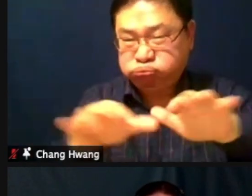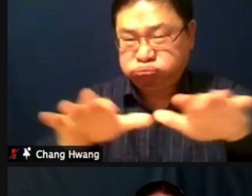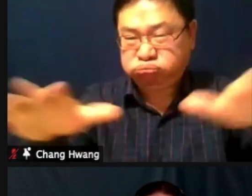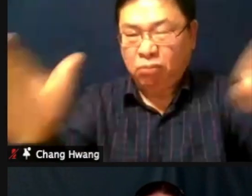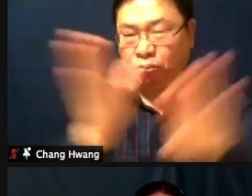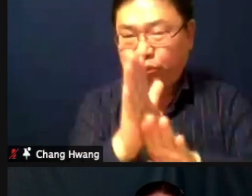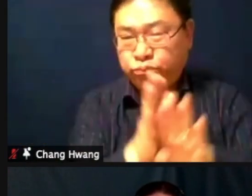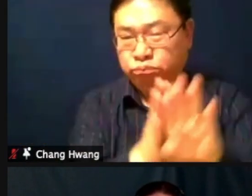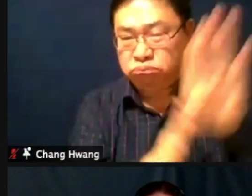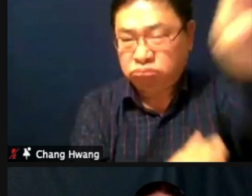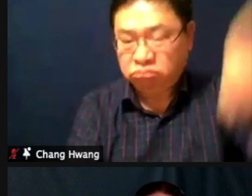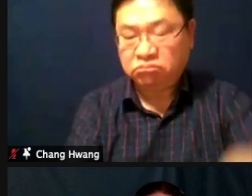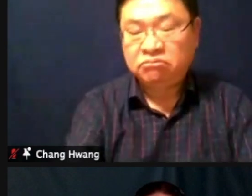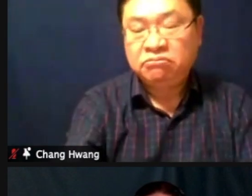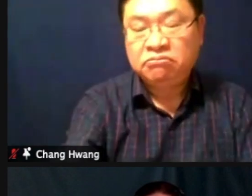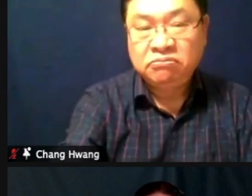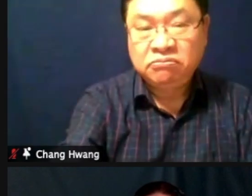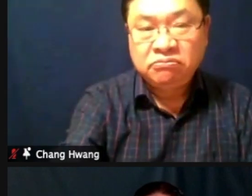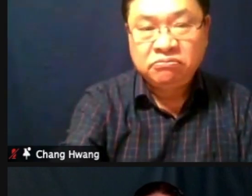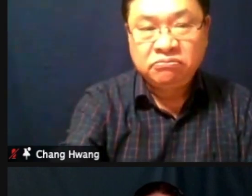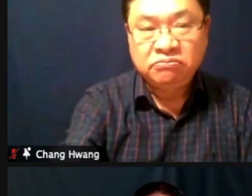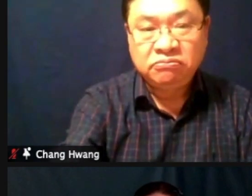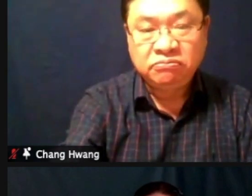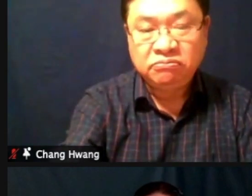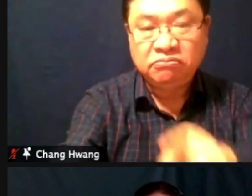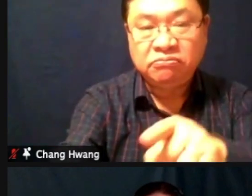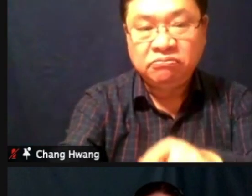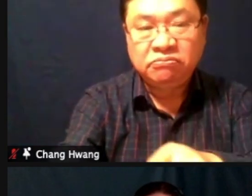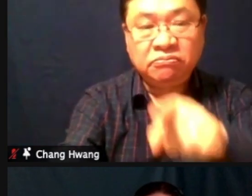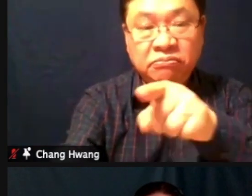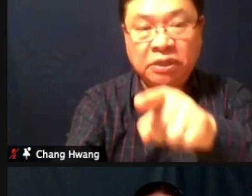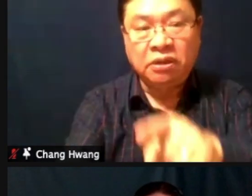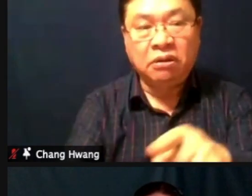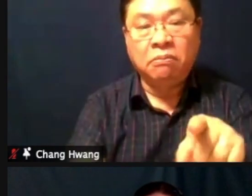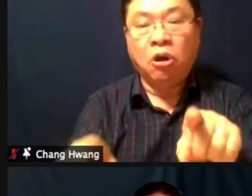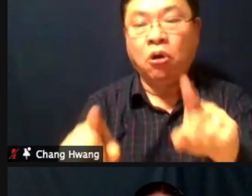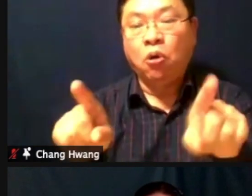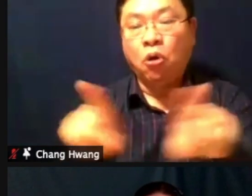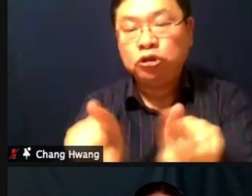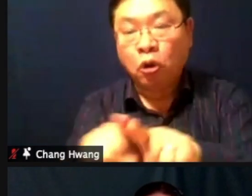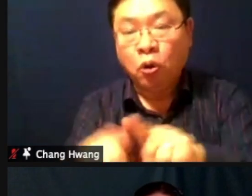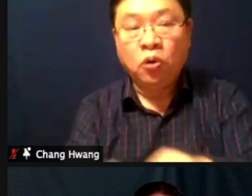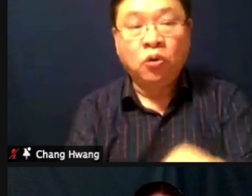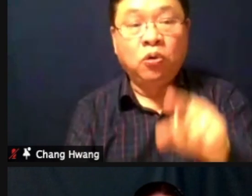And that was in 1984, and that kicked off a period of growth and learning for the Korean Sign Language